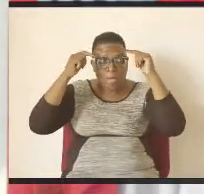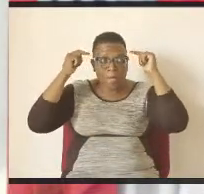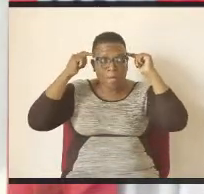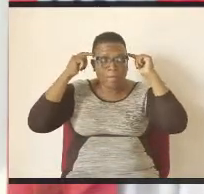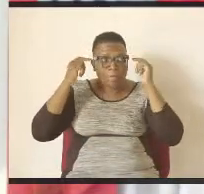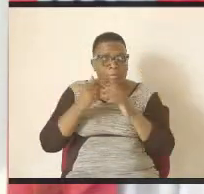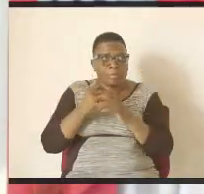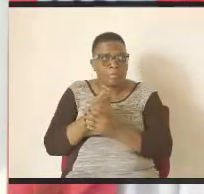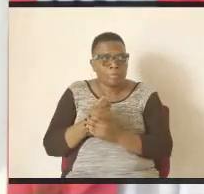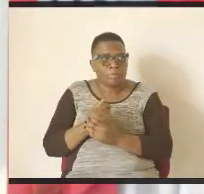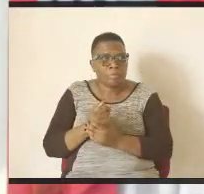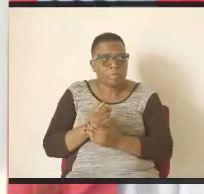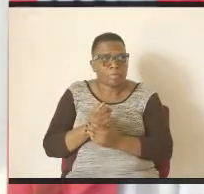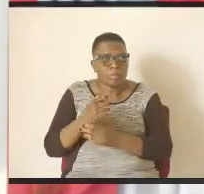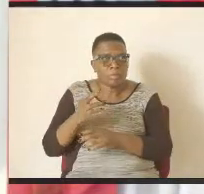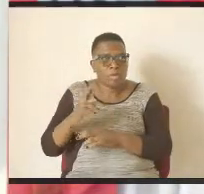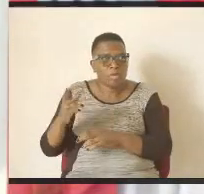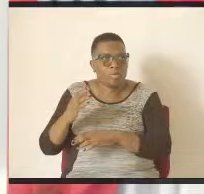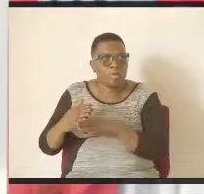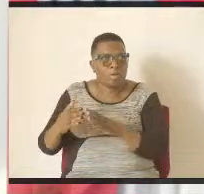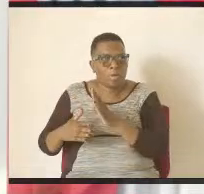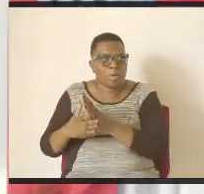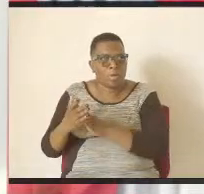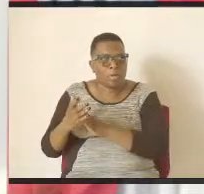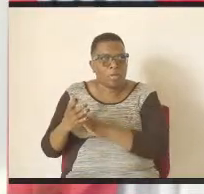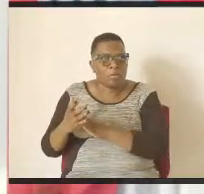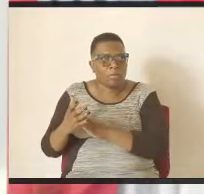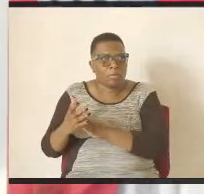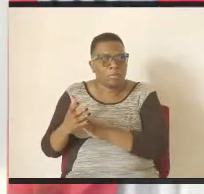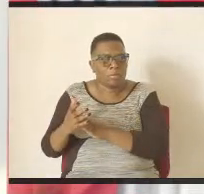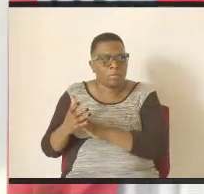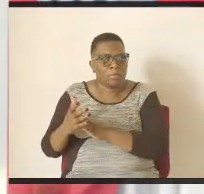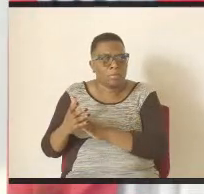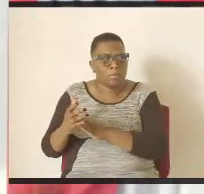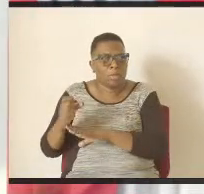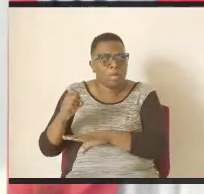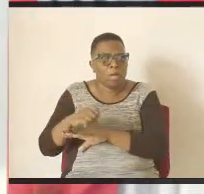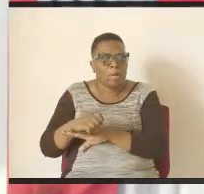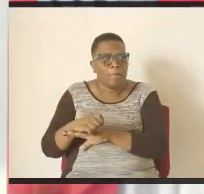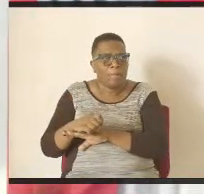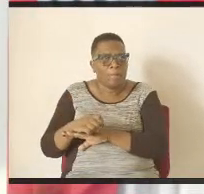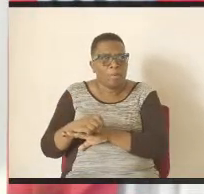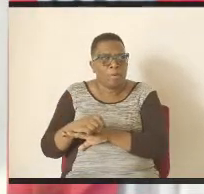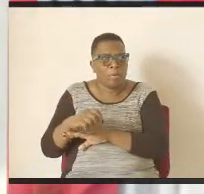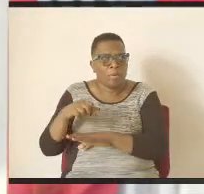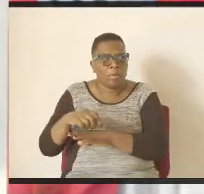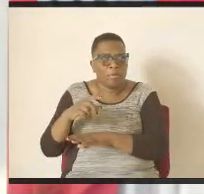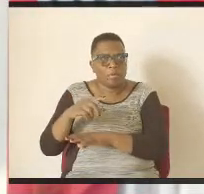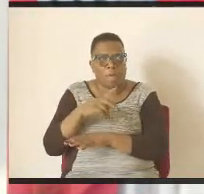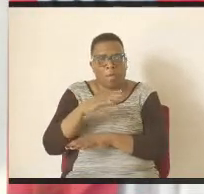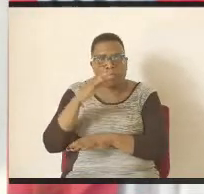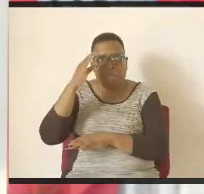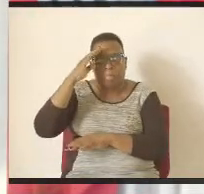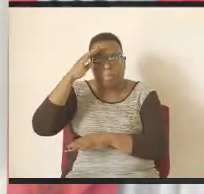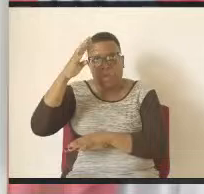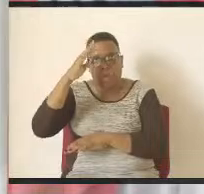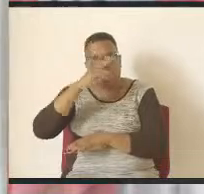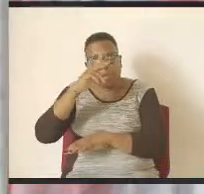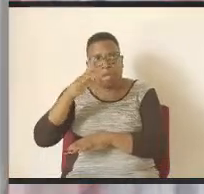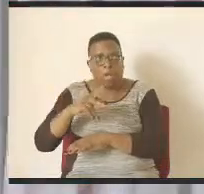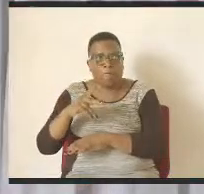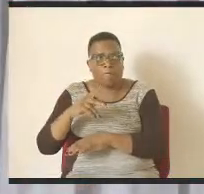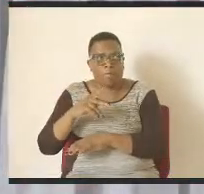hand. And they bowed the knee before him and mocked him, saying, "Hail, King of the Jews!" How